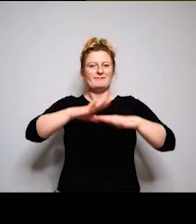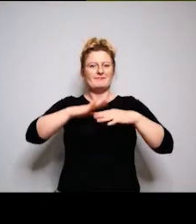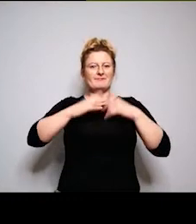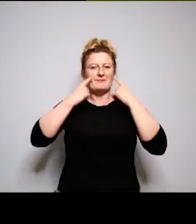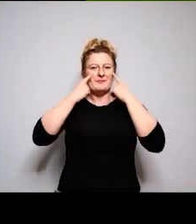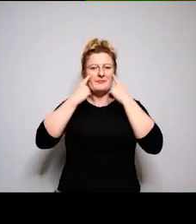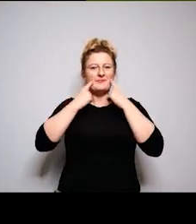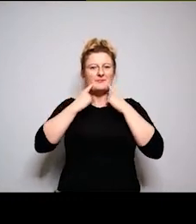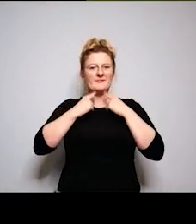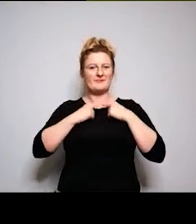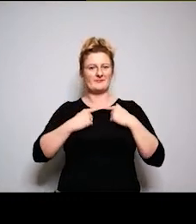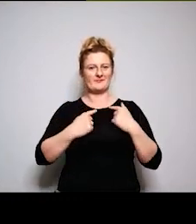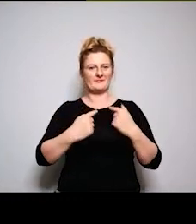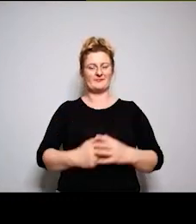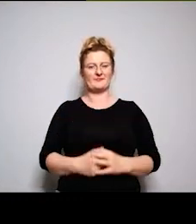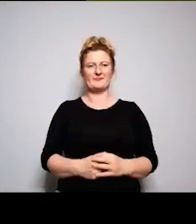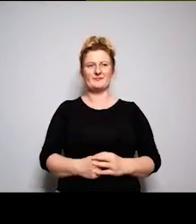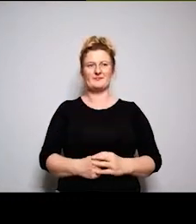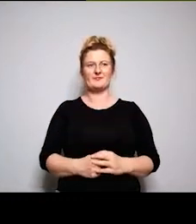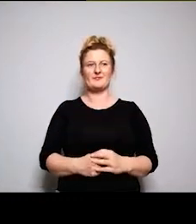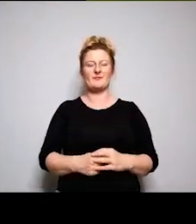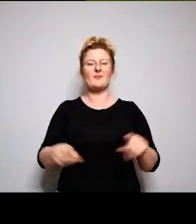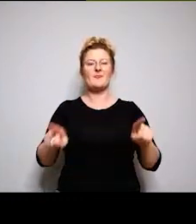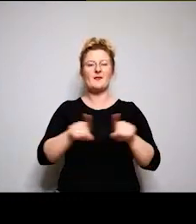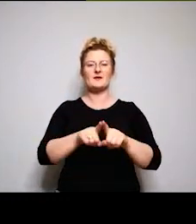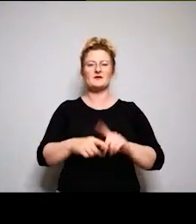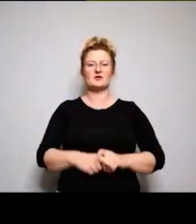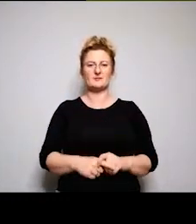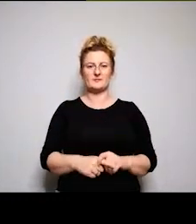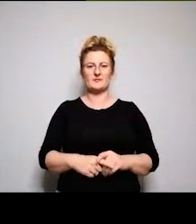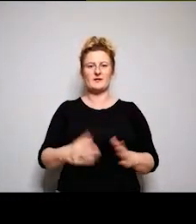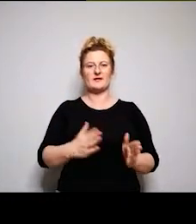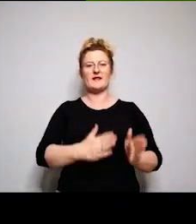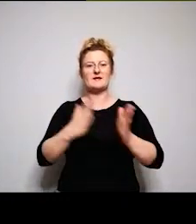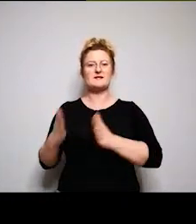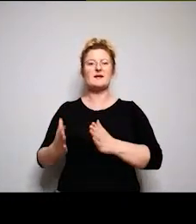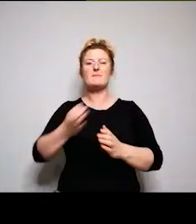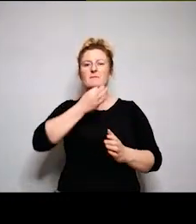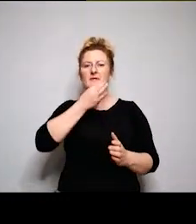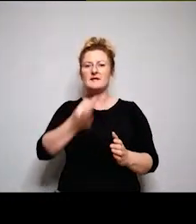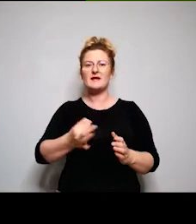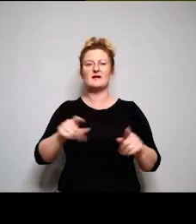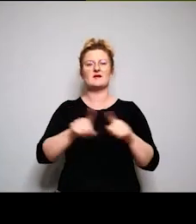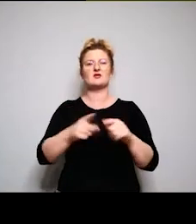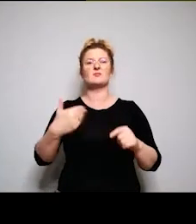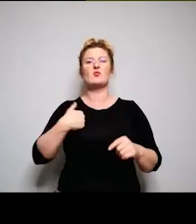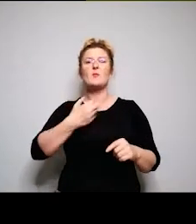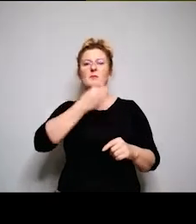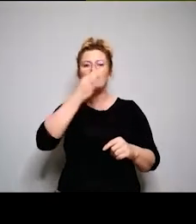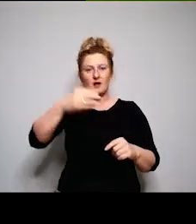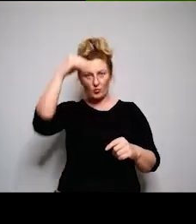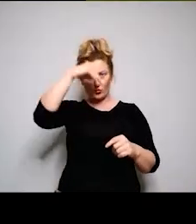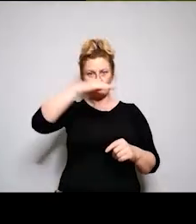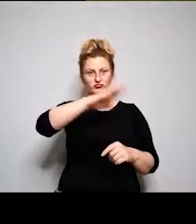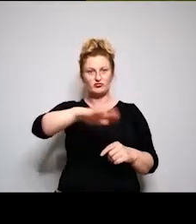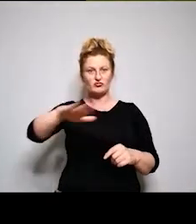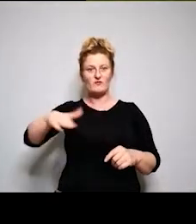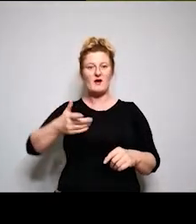fathers? And most of the, I'm asking about very short age, like generations of